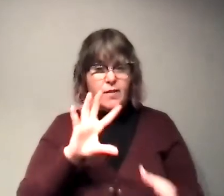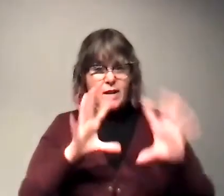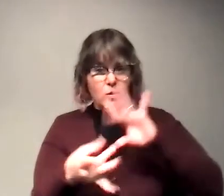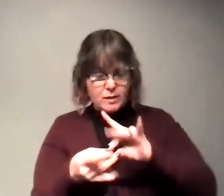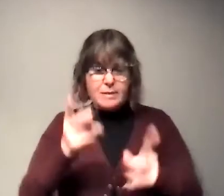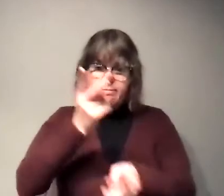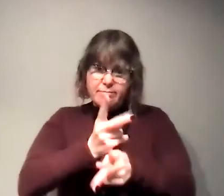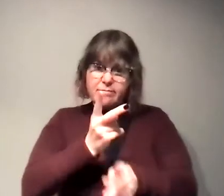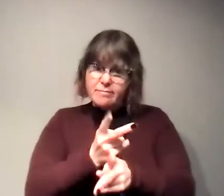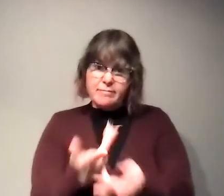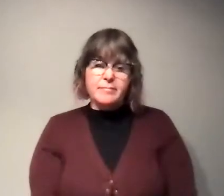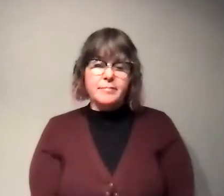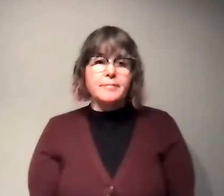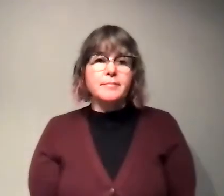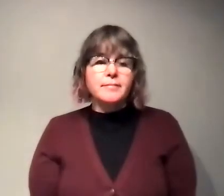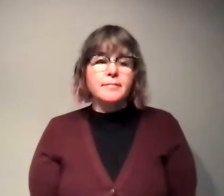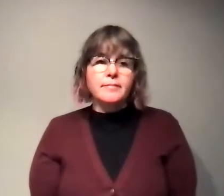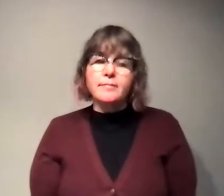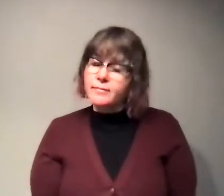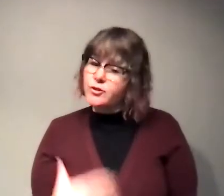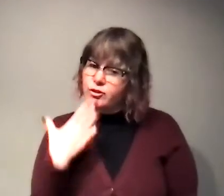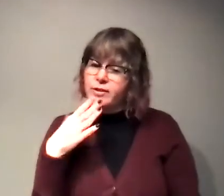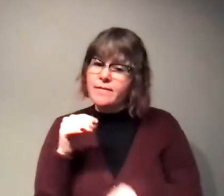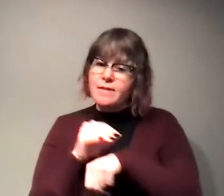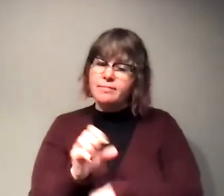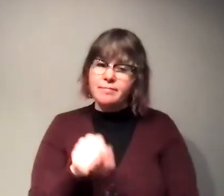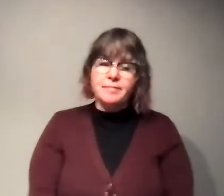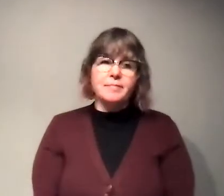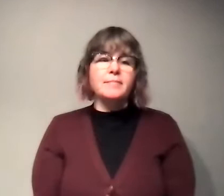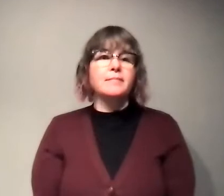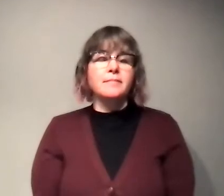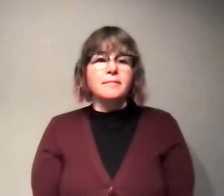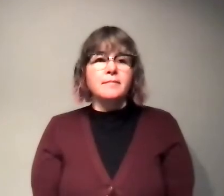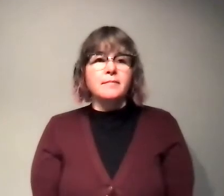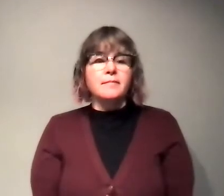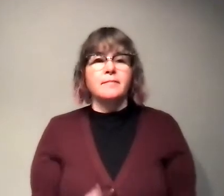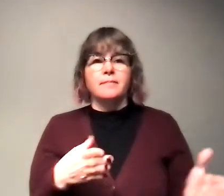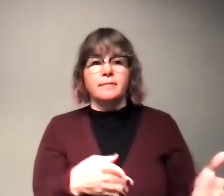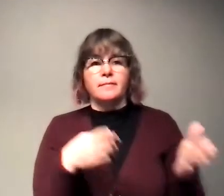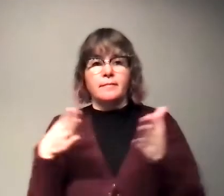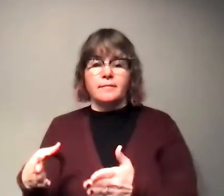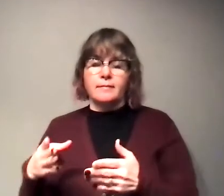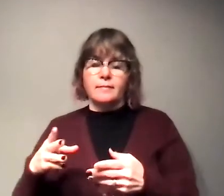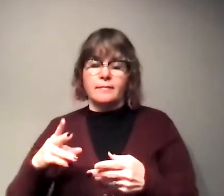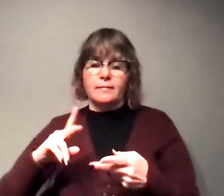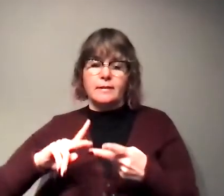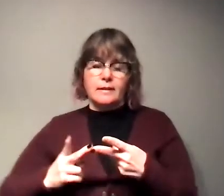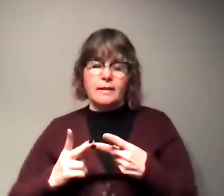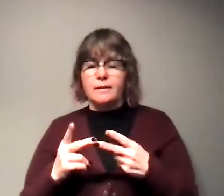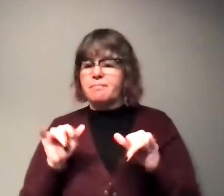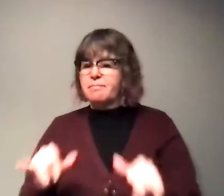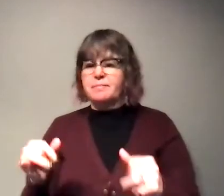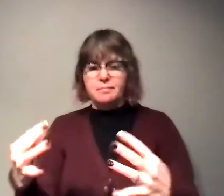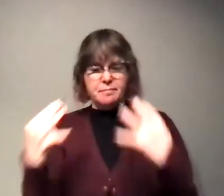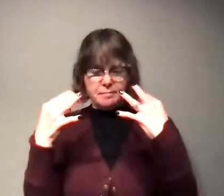care of them. Sounds good. Solid pieces of information. The next question is, you still have everybody's attention in the whole